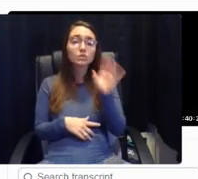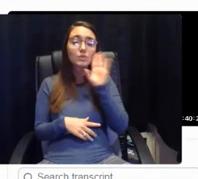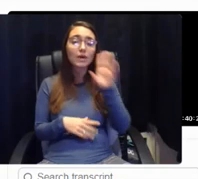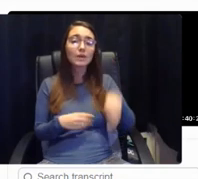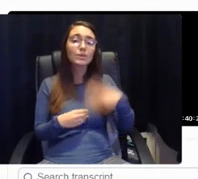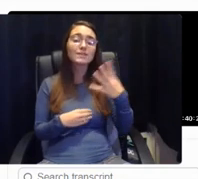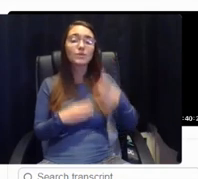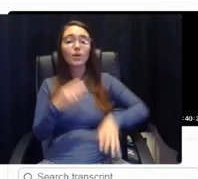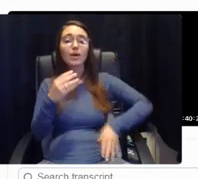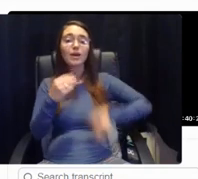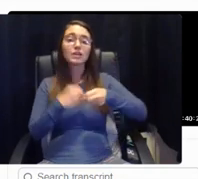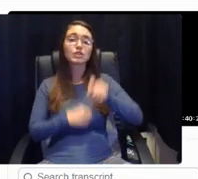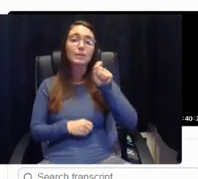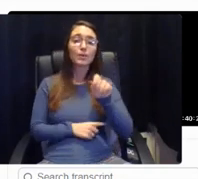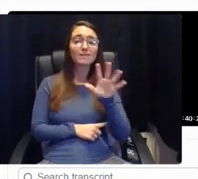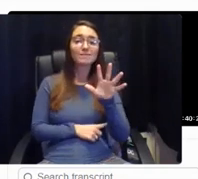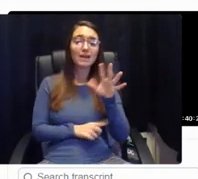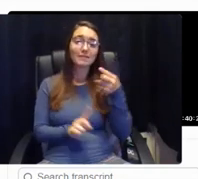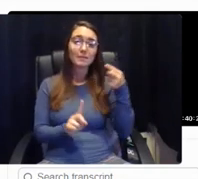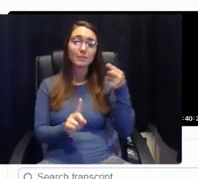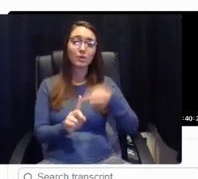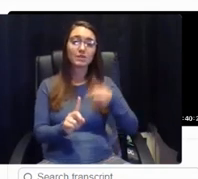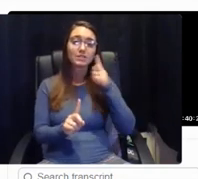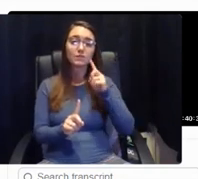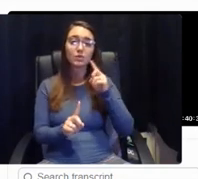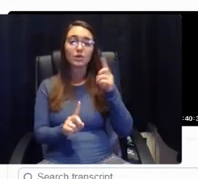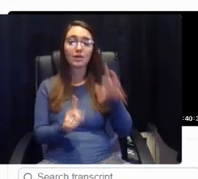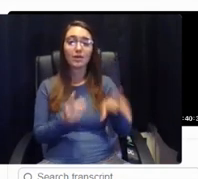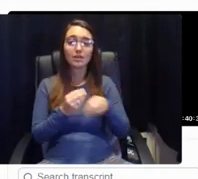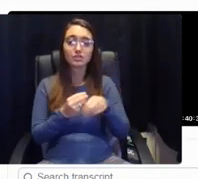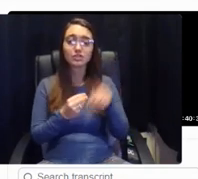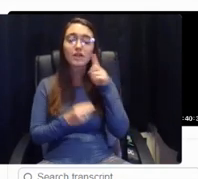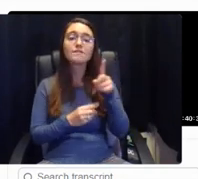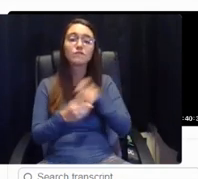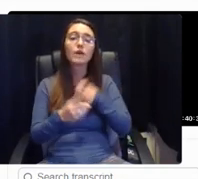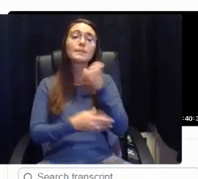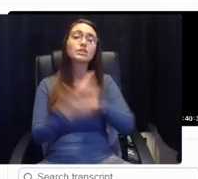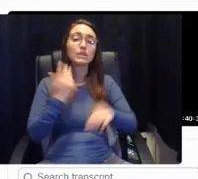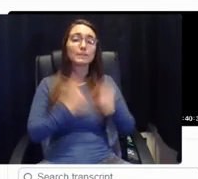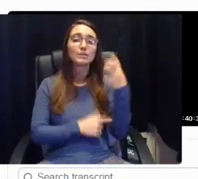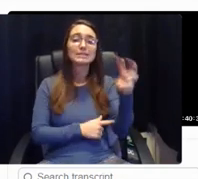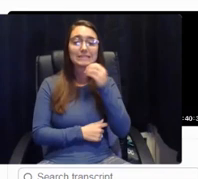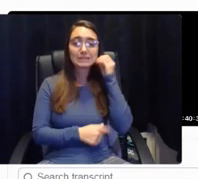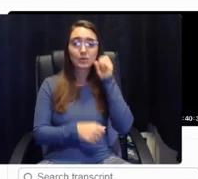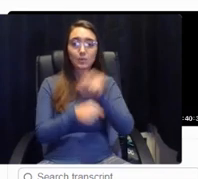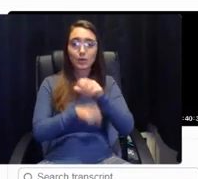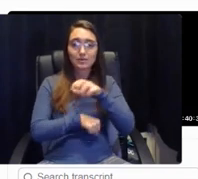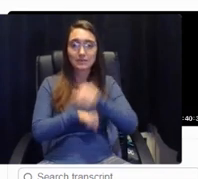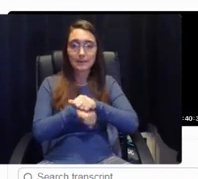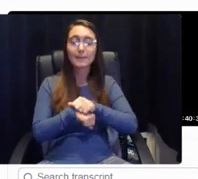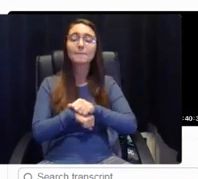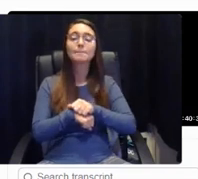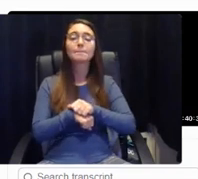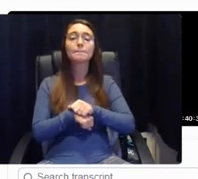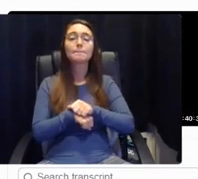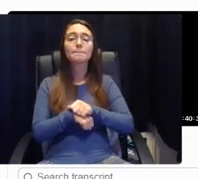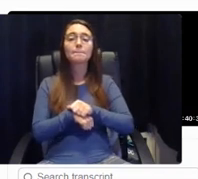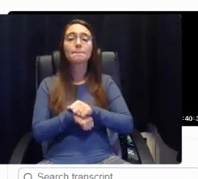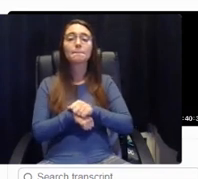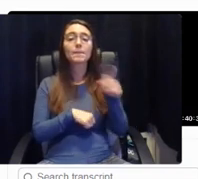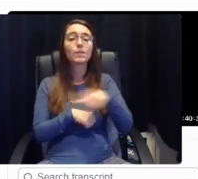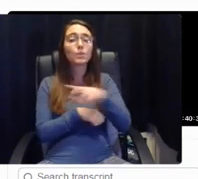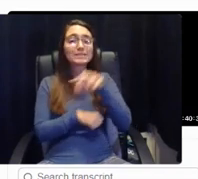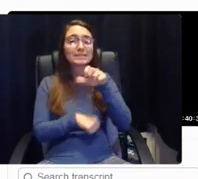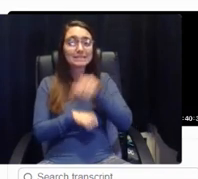0.5 point of bonus of chapter 16 homework assignments. And those homework assignment is 1,